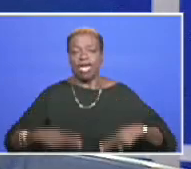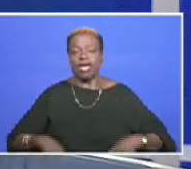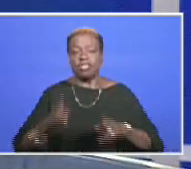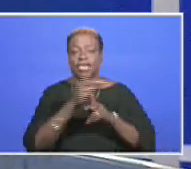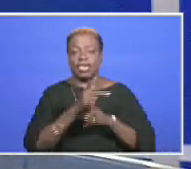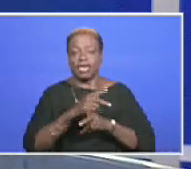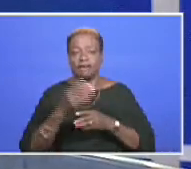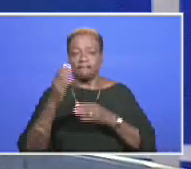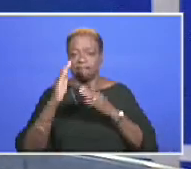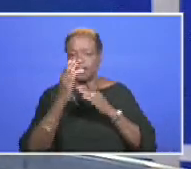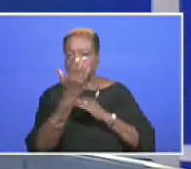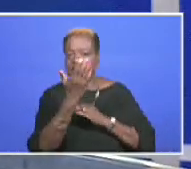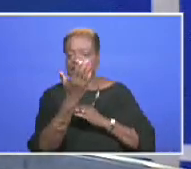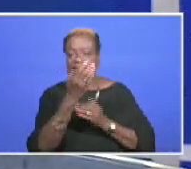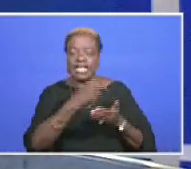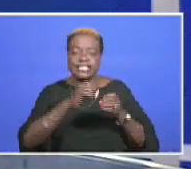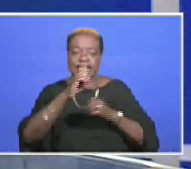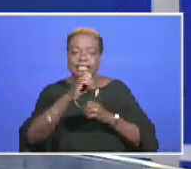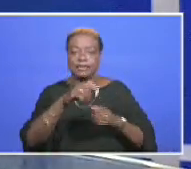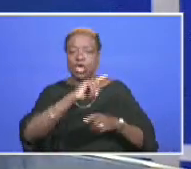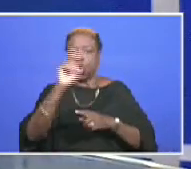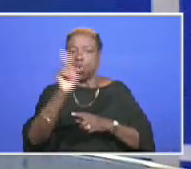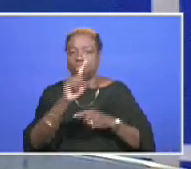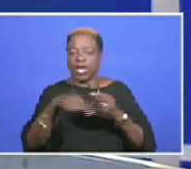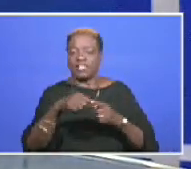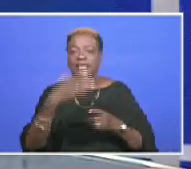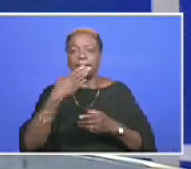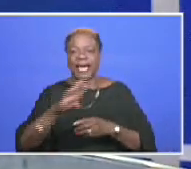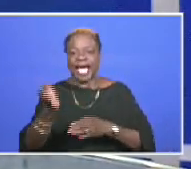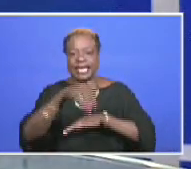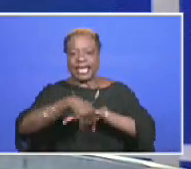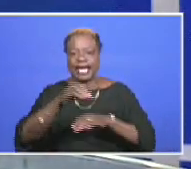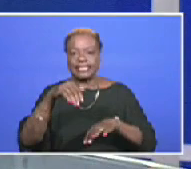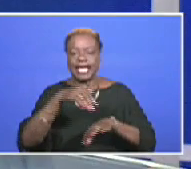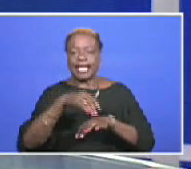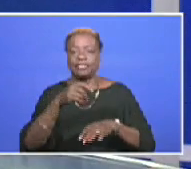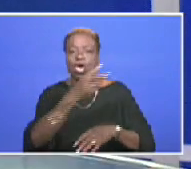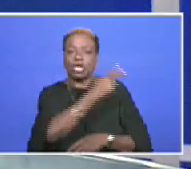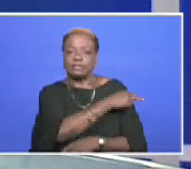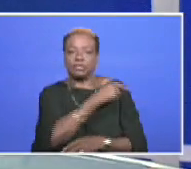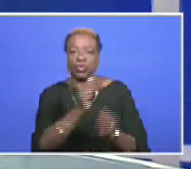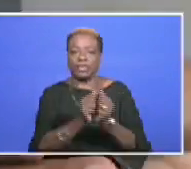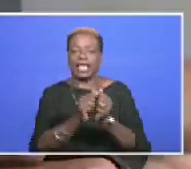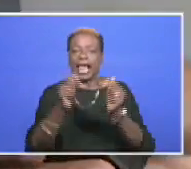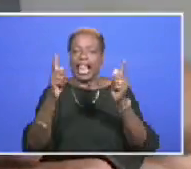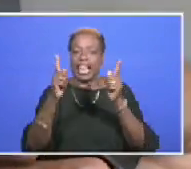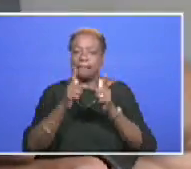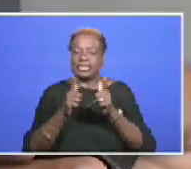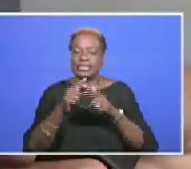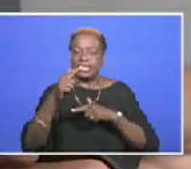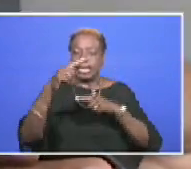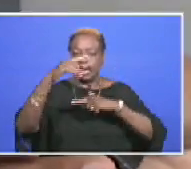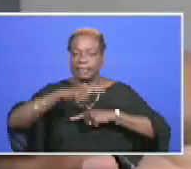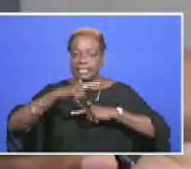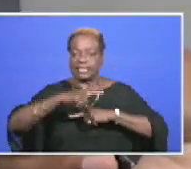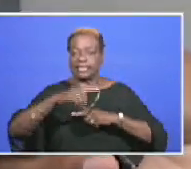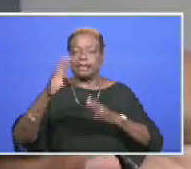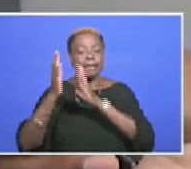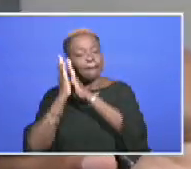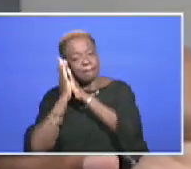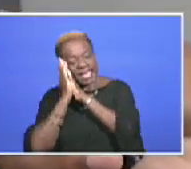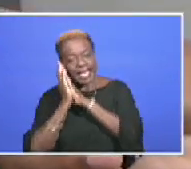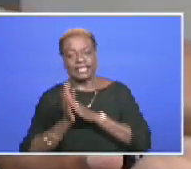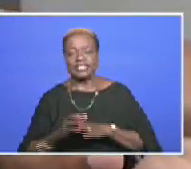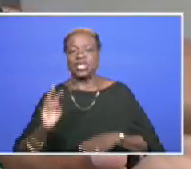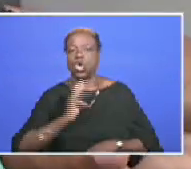are exacerbated when there's a bad night at the hospital with limited beds. We had the incident in